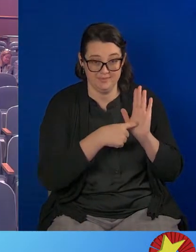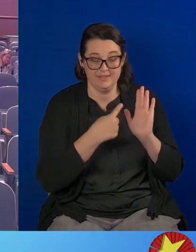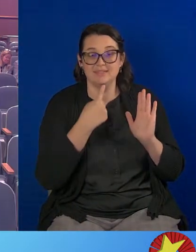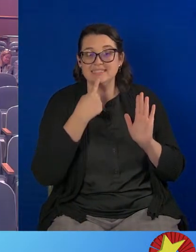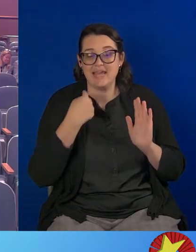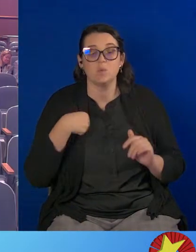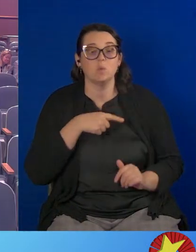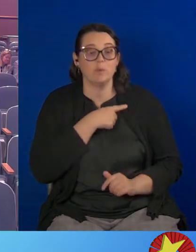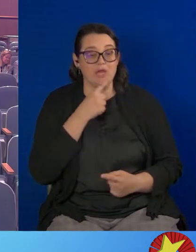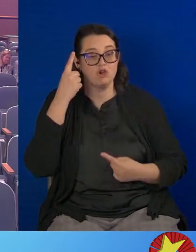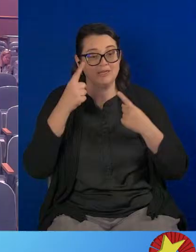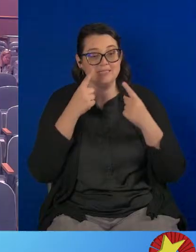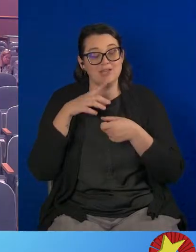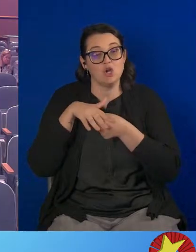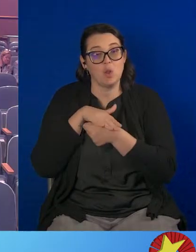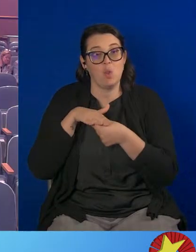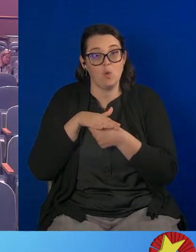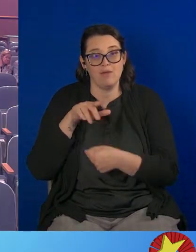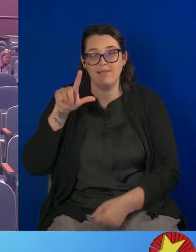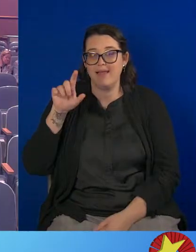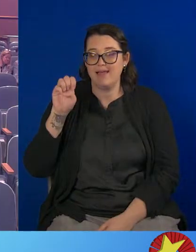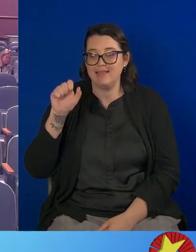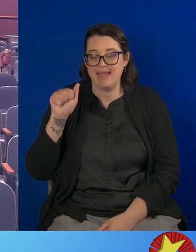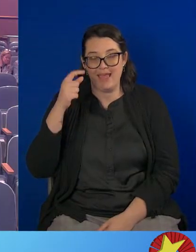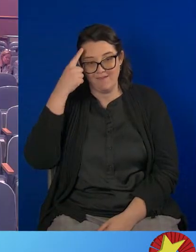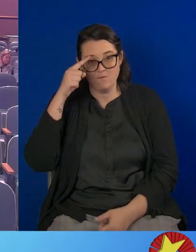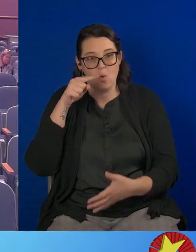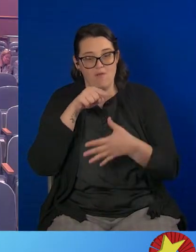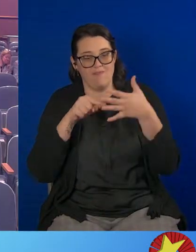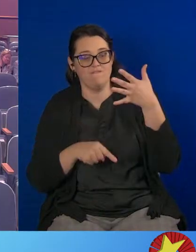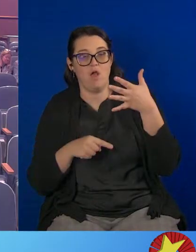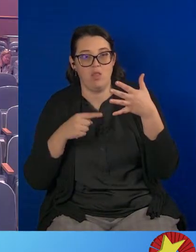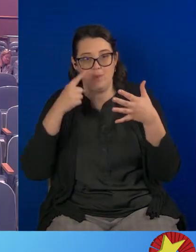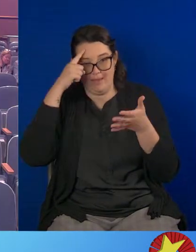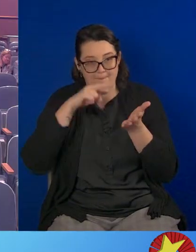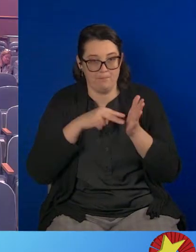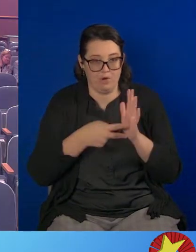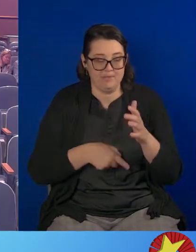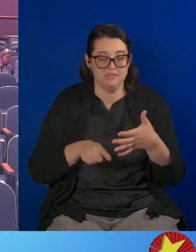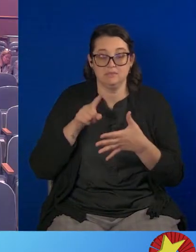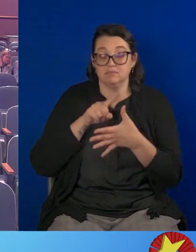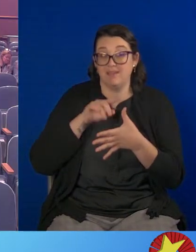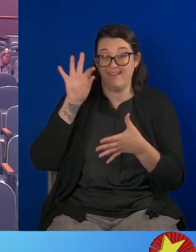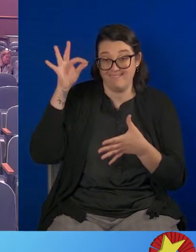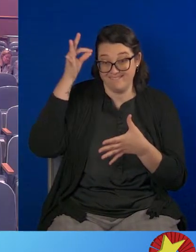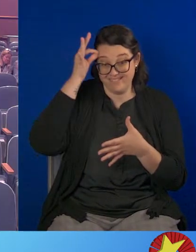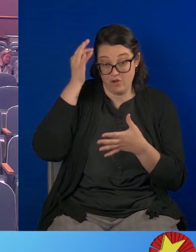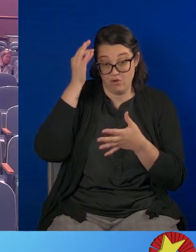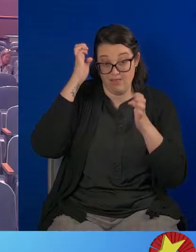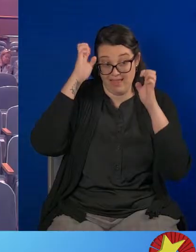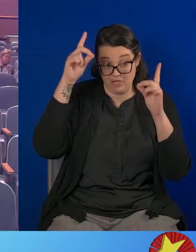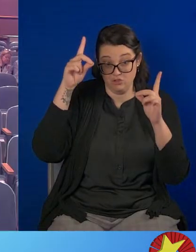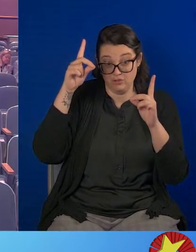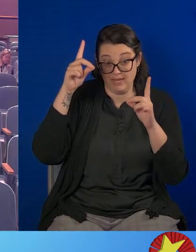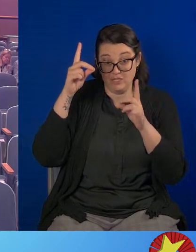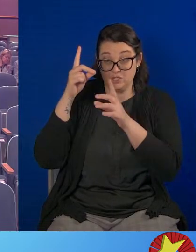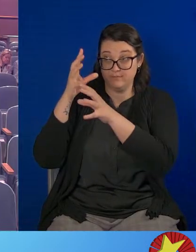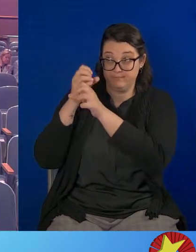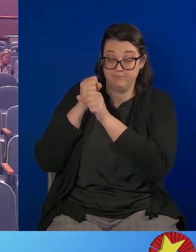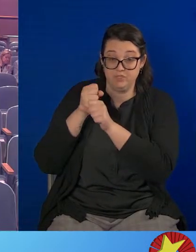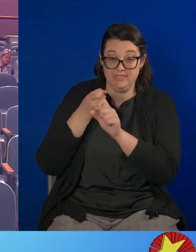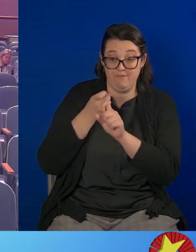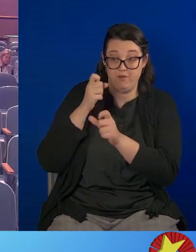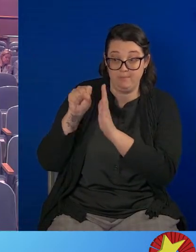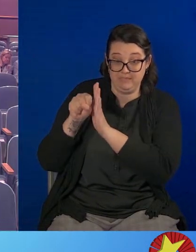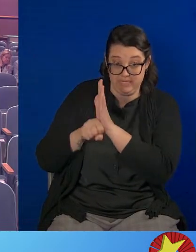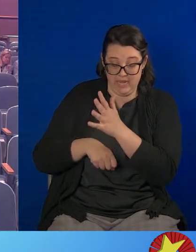local LEAs for the following purposes. The first is federal education received by the state. The second is state and